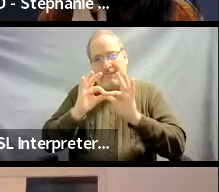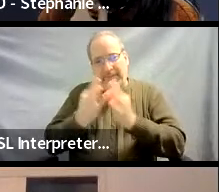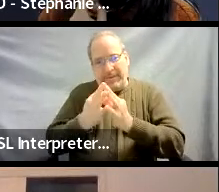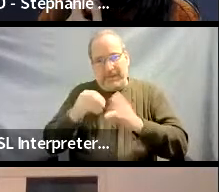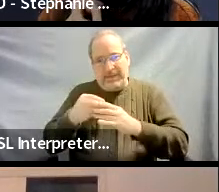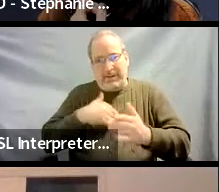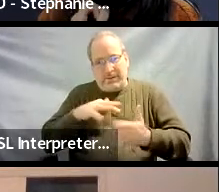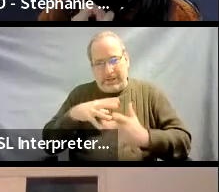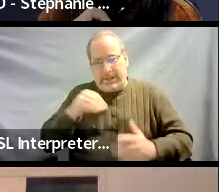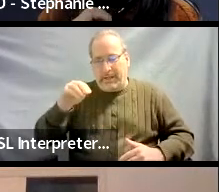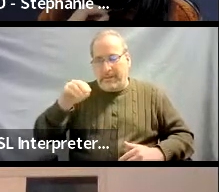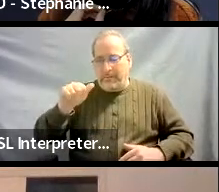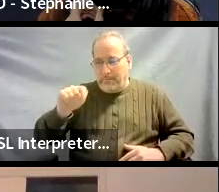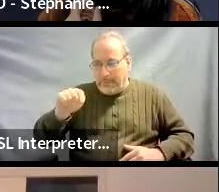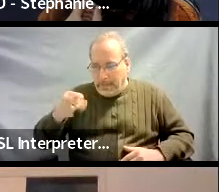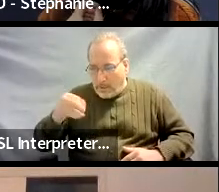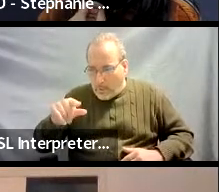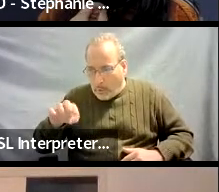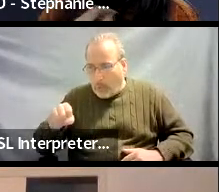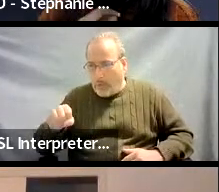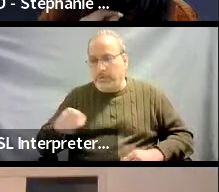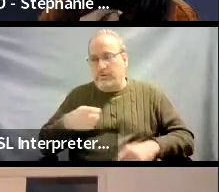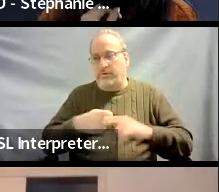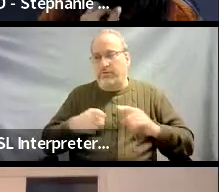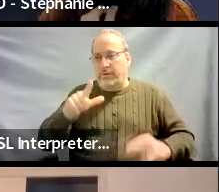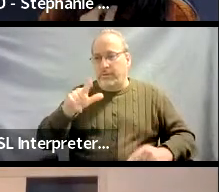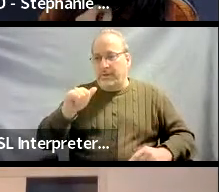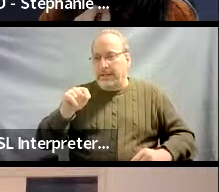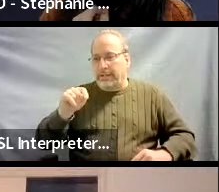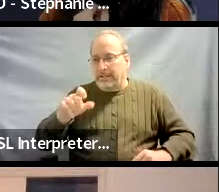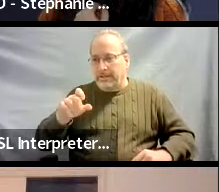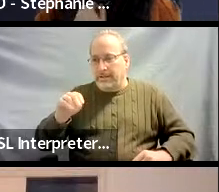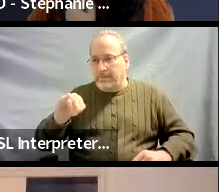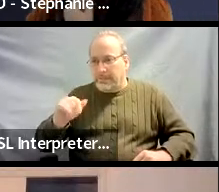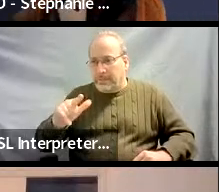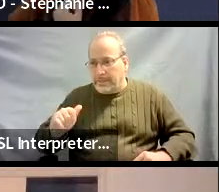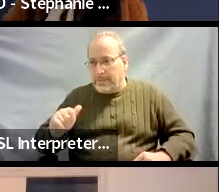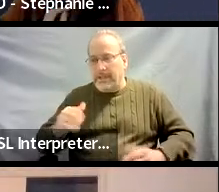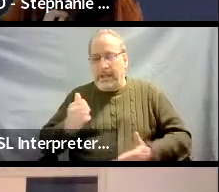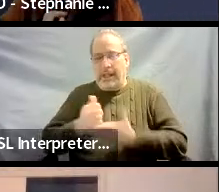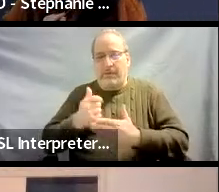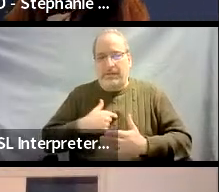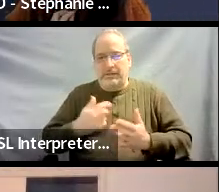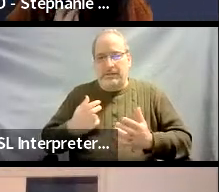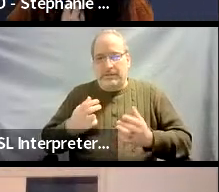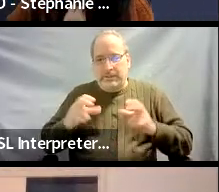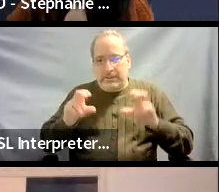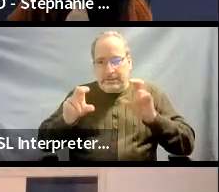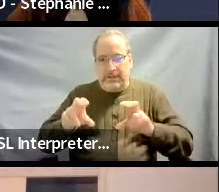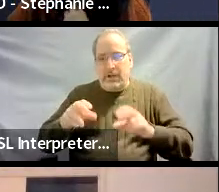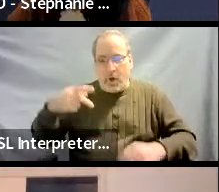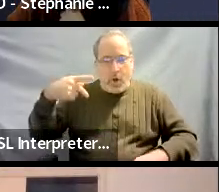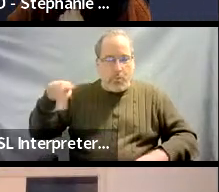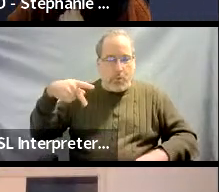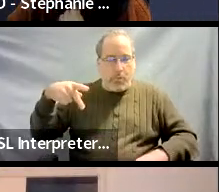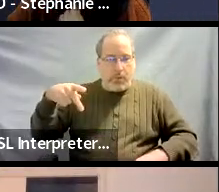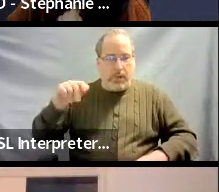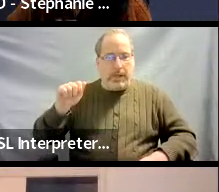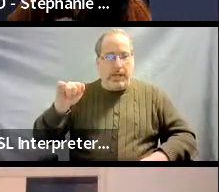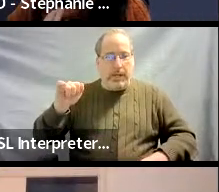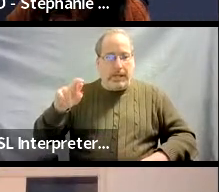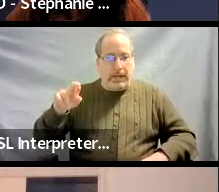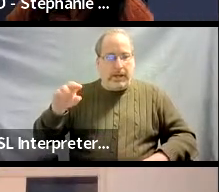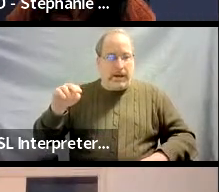Matt Holmes from Little Manila Rising helped us install and calibrate the purple air monitors for